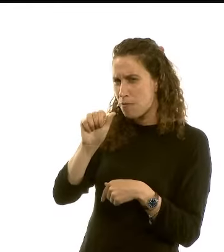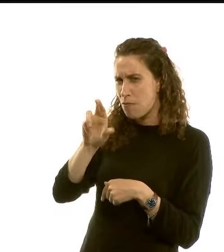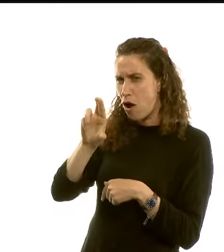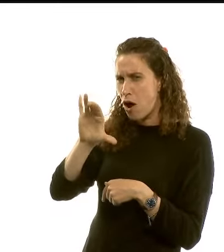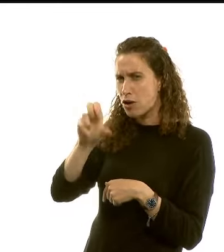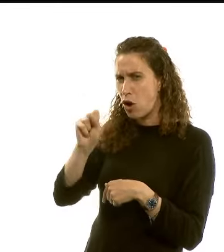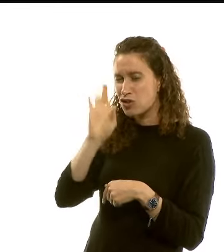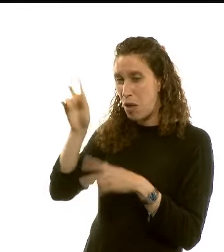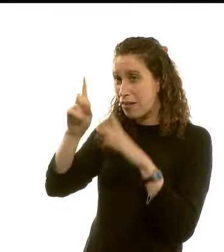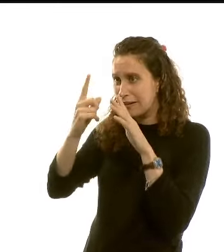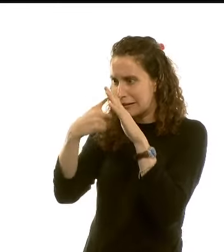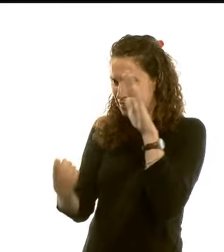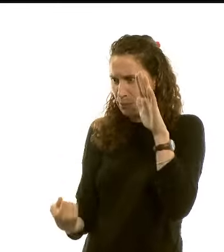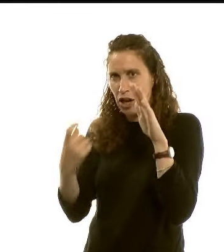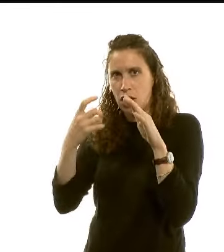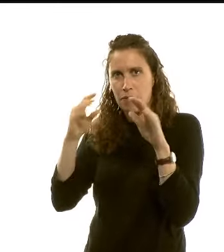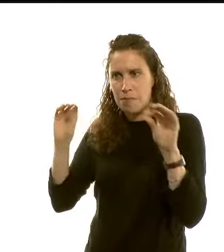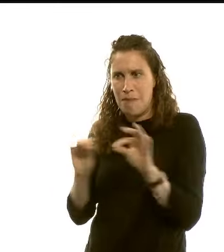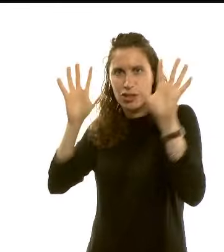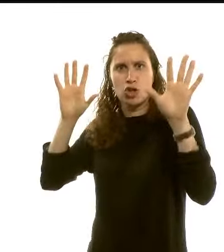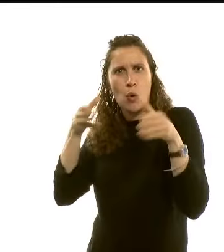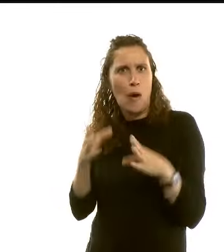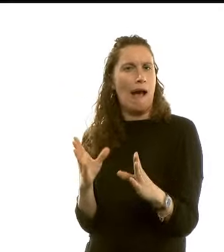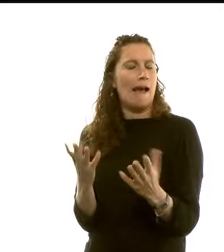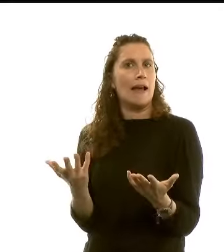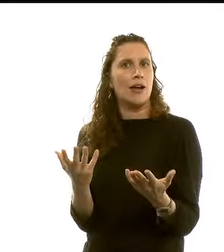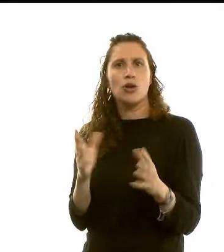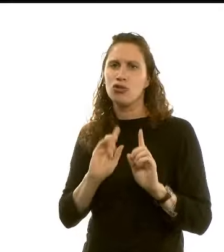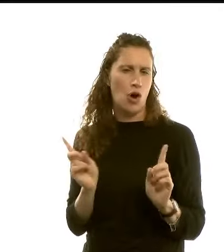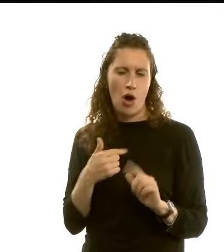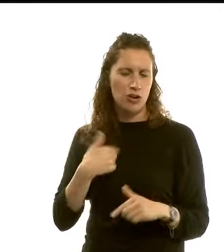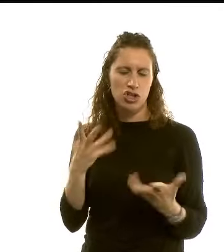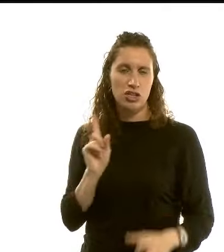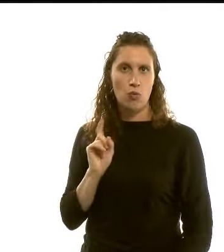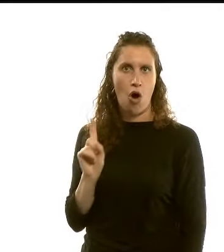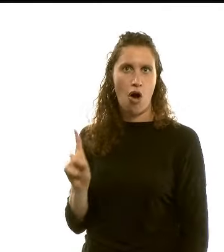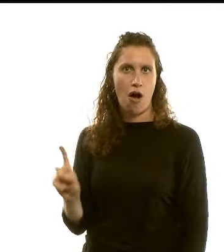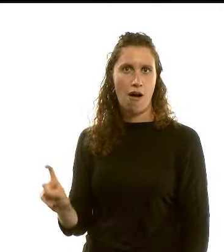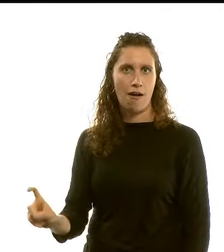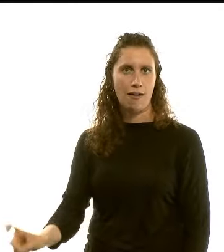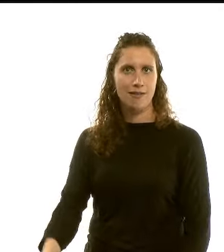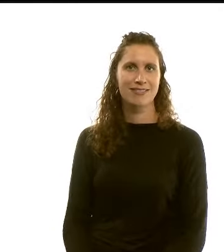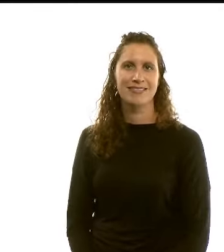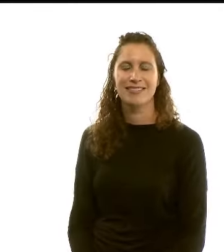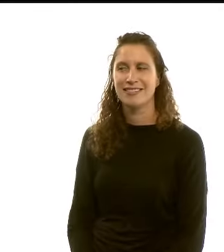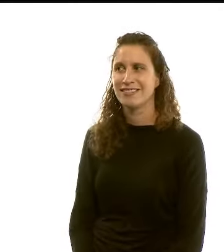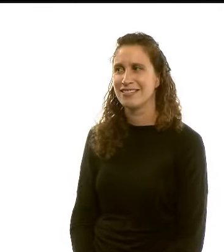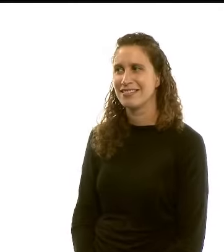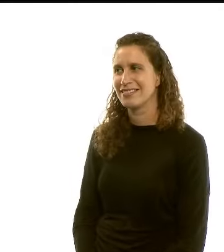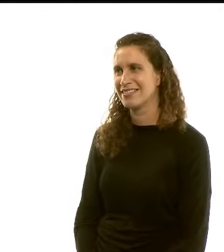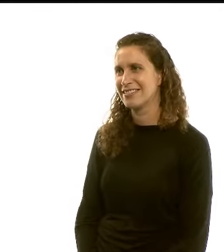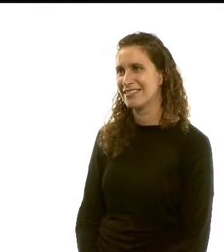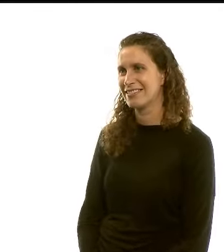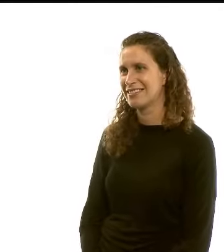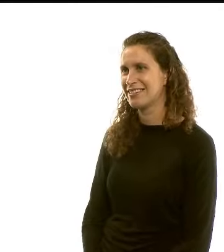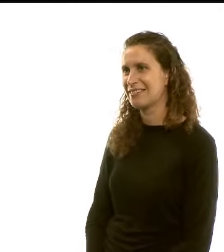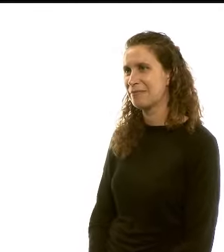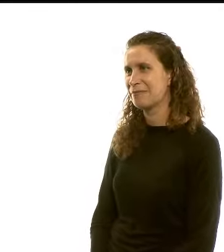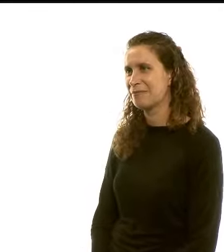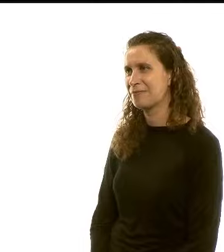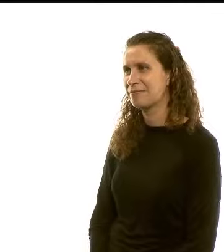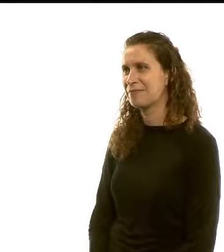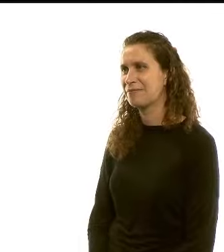some kind of astonishing, magical way to leave? Well, I'll just walk that way. Okay, let's see it. Let's see it. Let's see it. Oh, look at that. Oh.